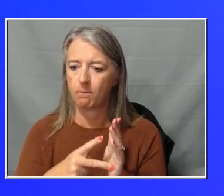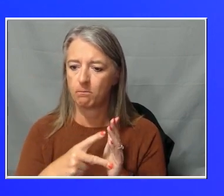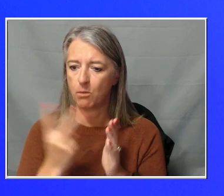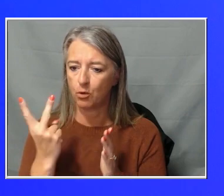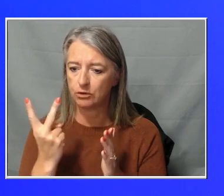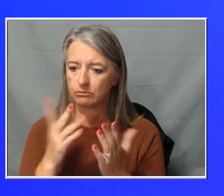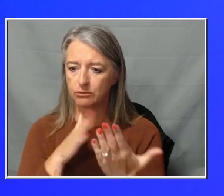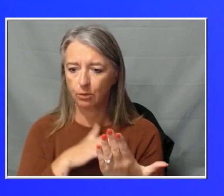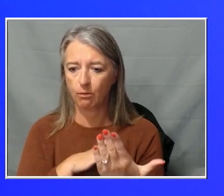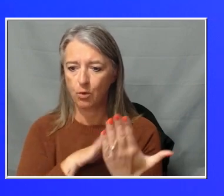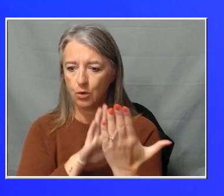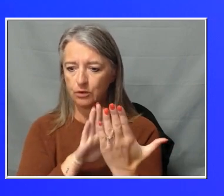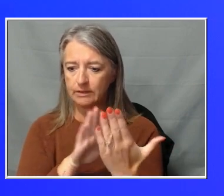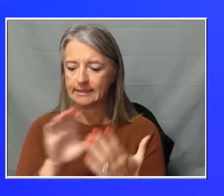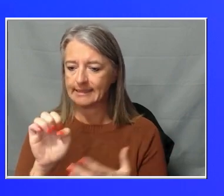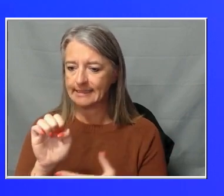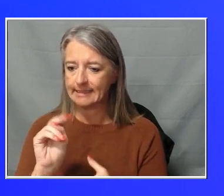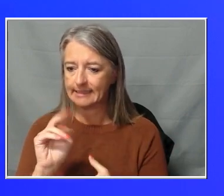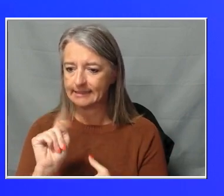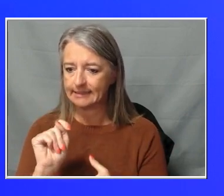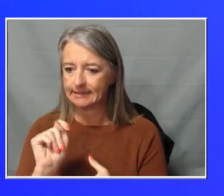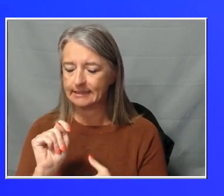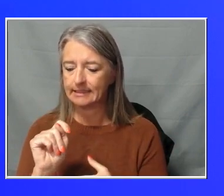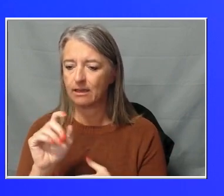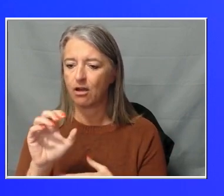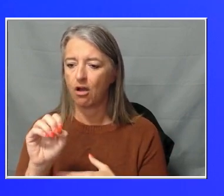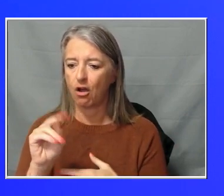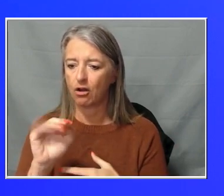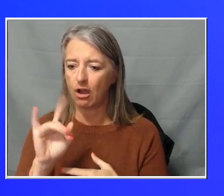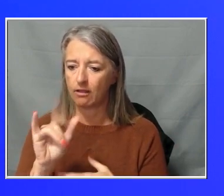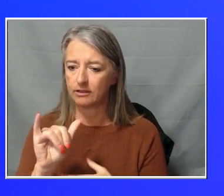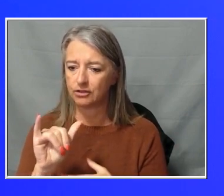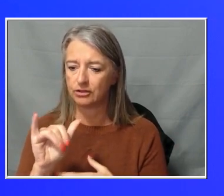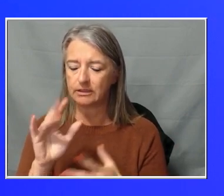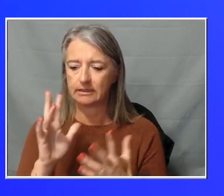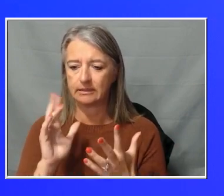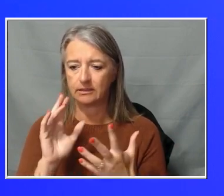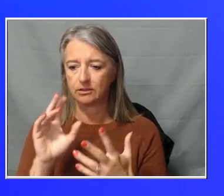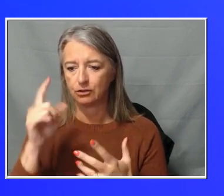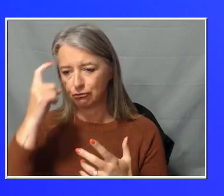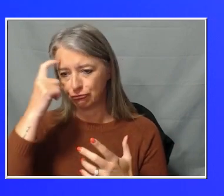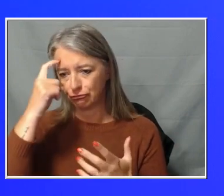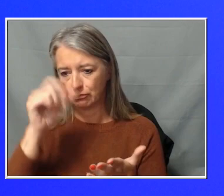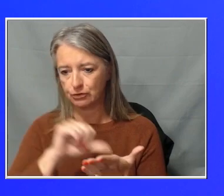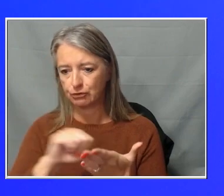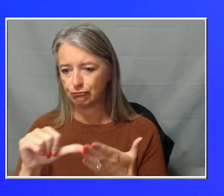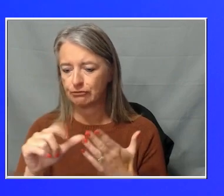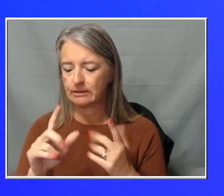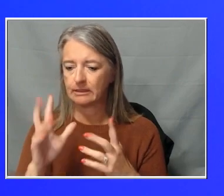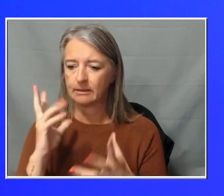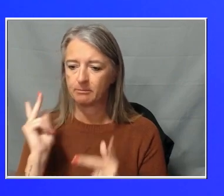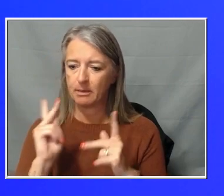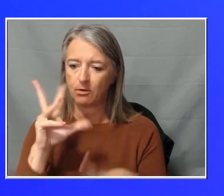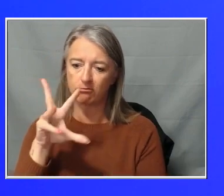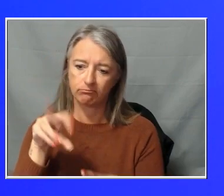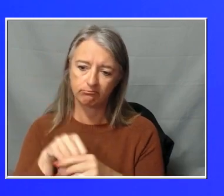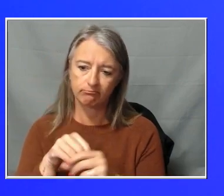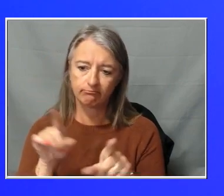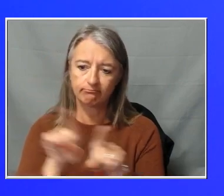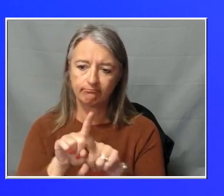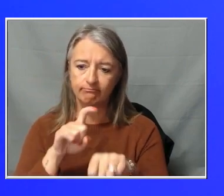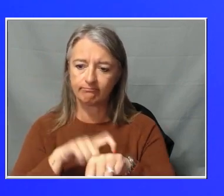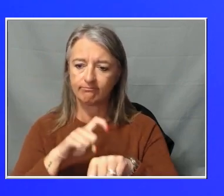approach. We have ENT, radiation oncology, ophthalmology, neurosurgery, all of these people involved at the same time. So we have